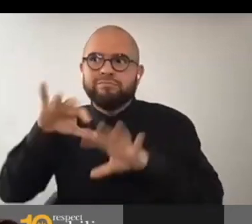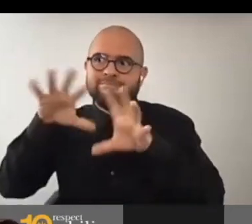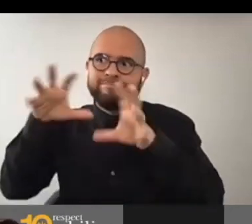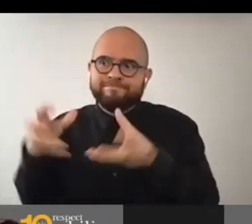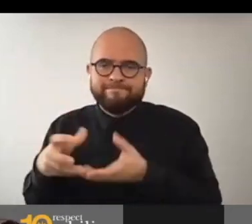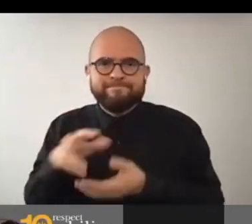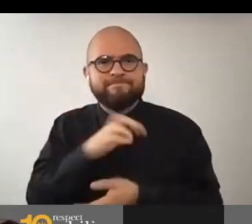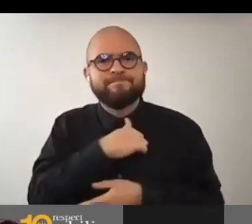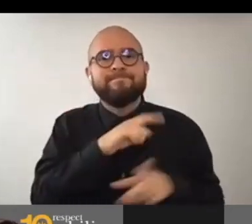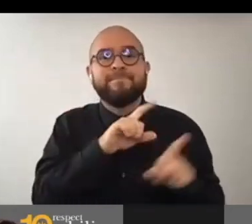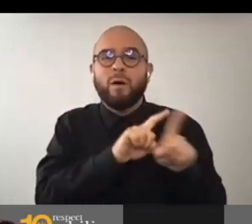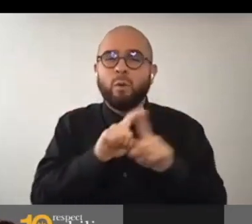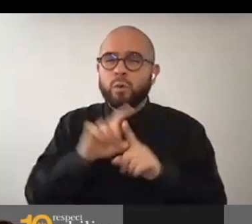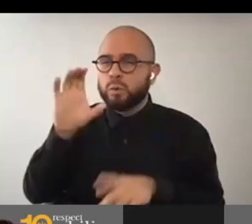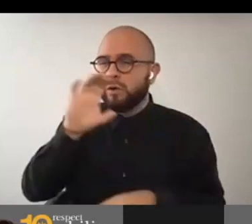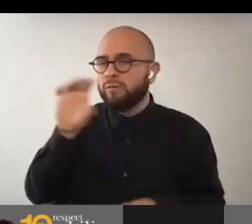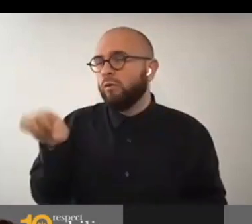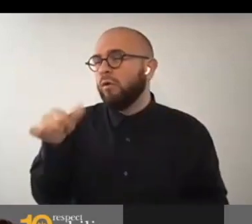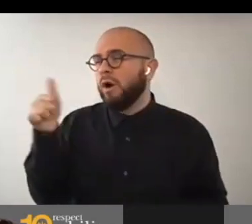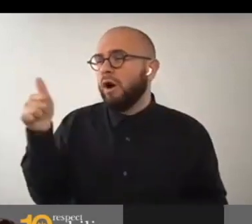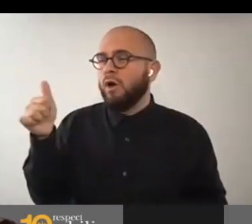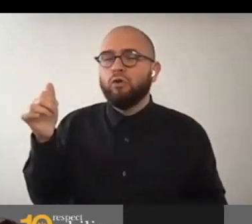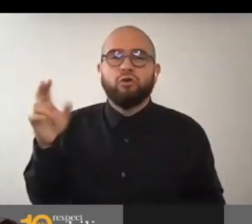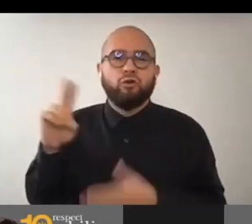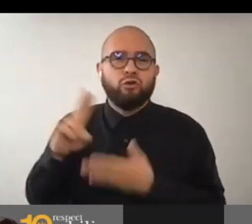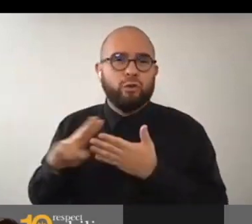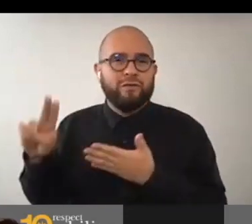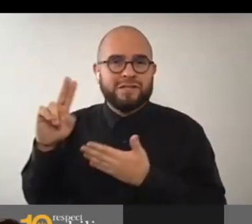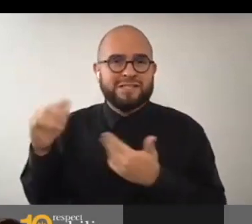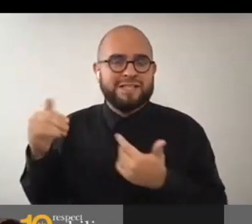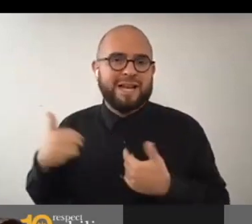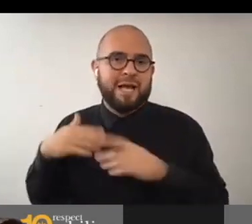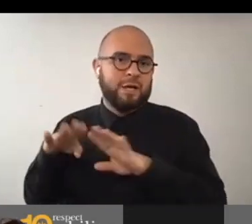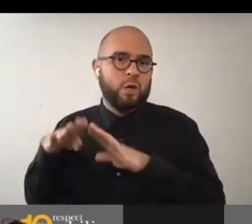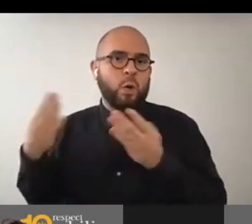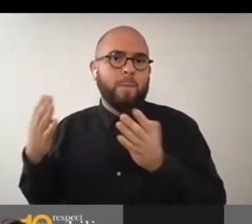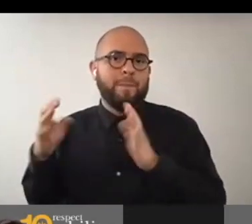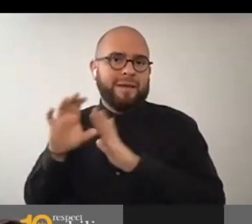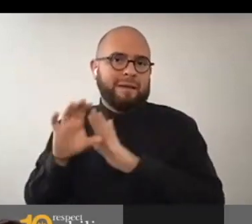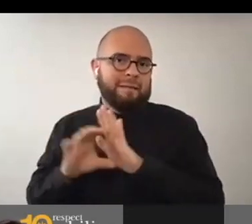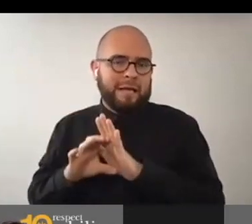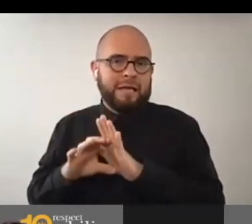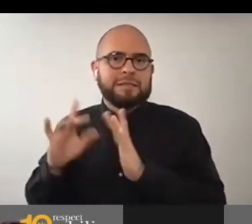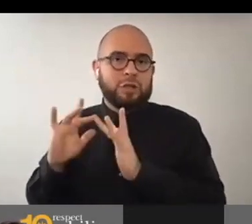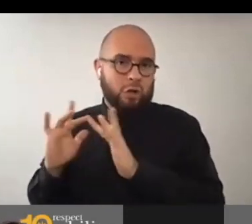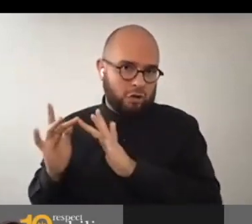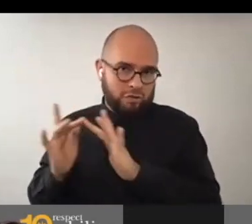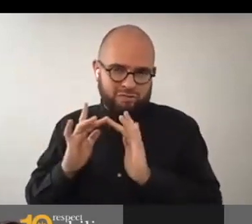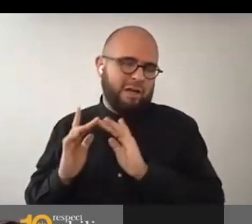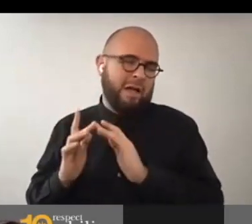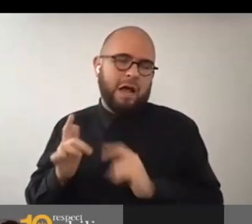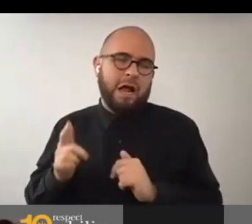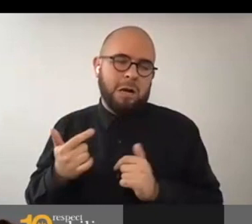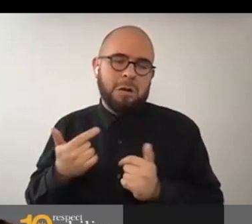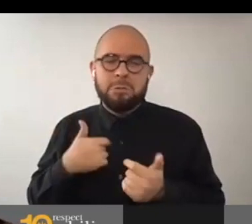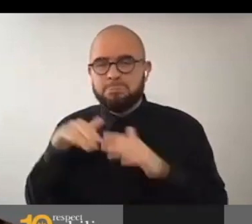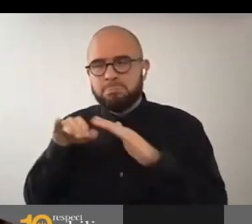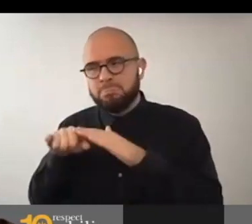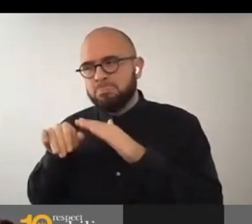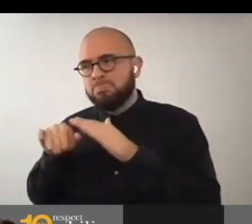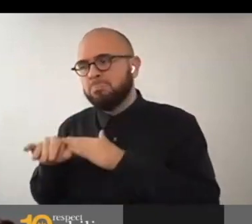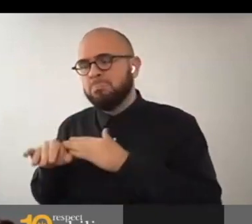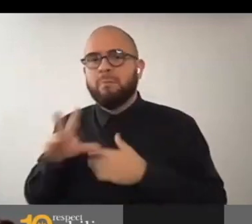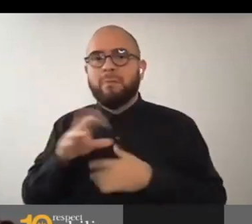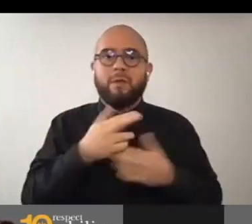who had like open courses online. So that's how I did stuff like that. And with the resources we have here, I kind of do the same